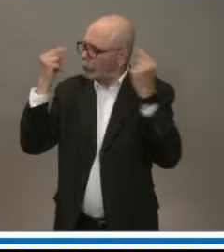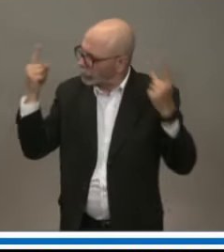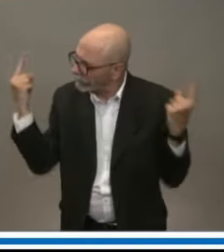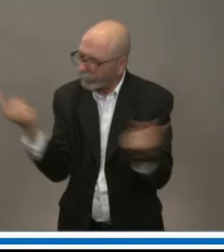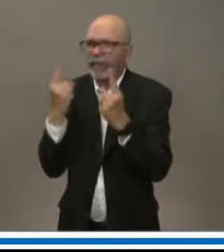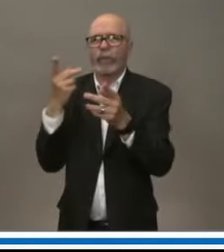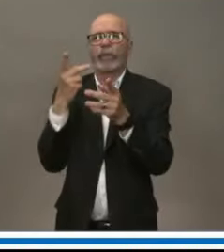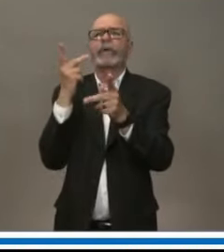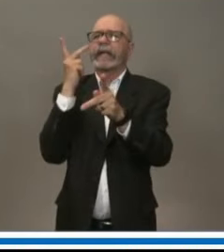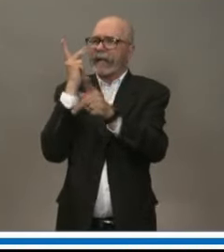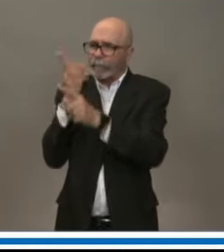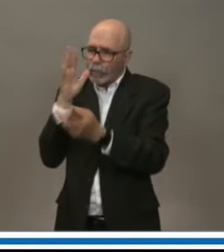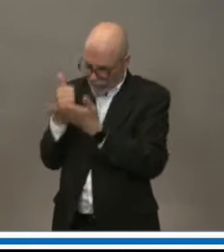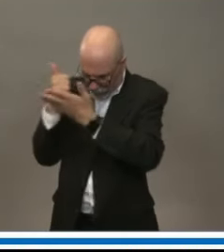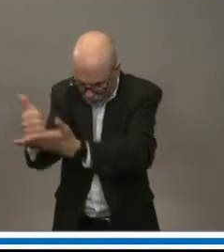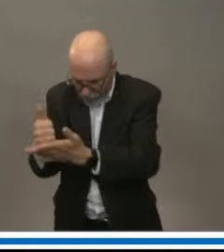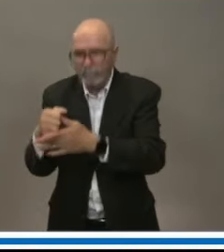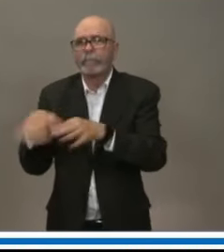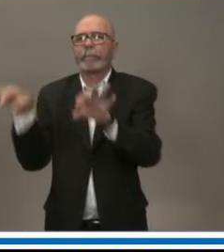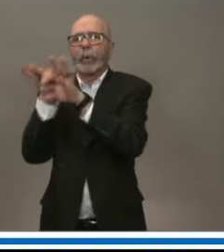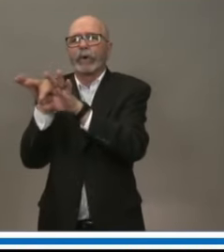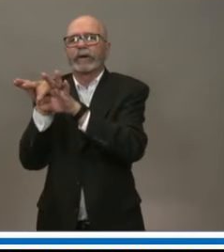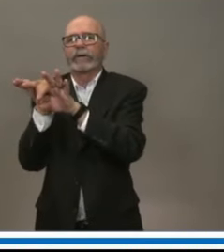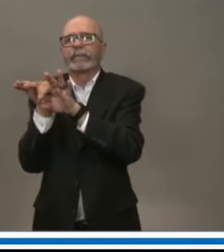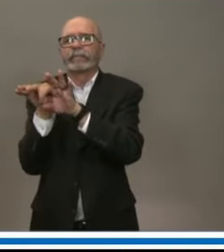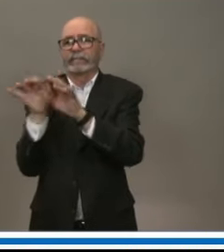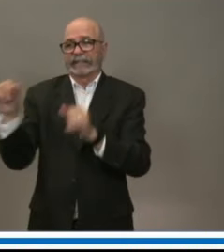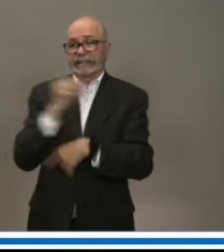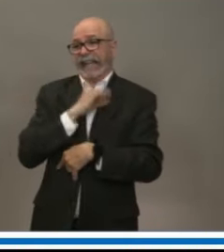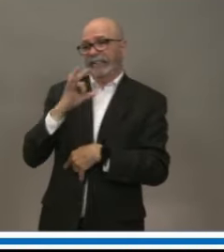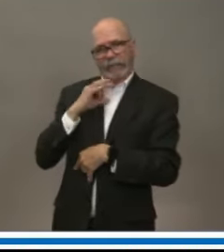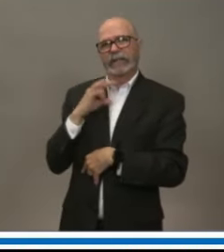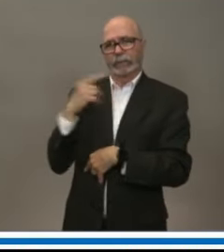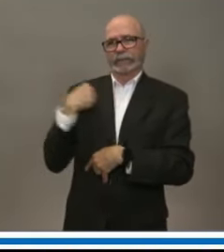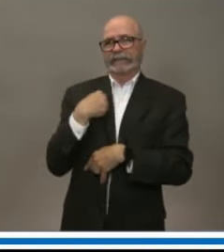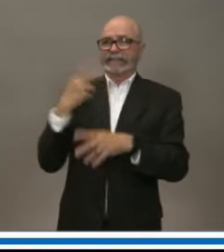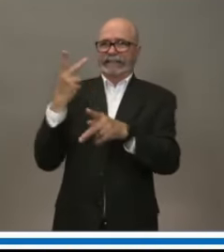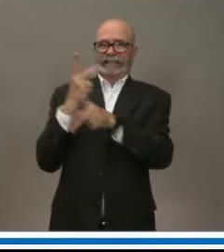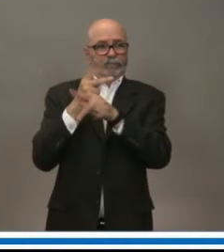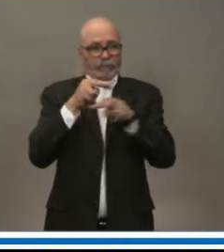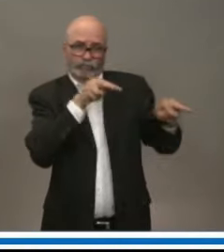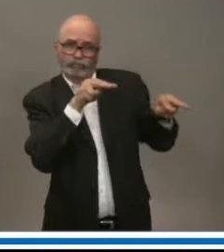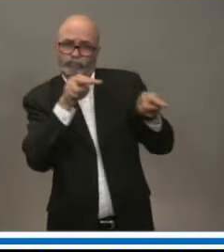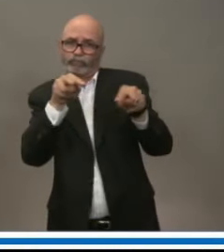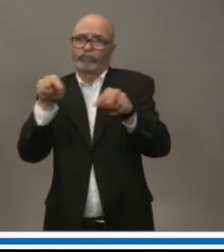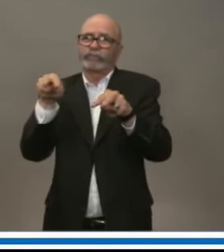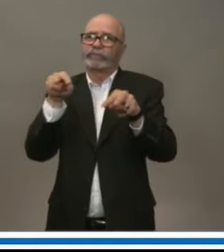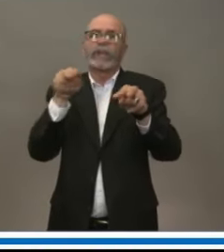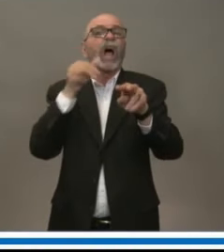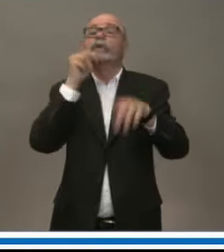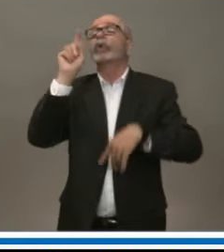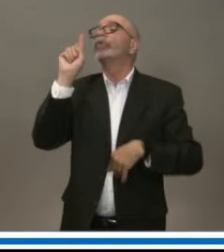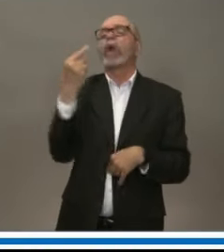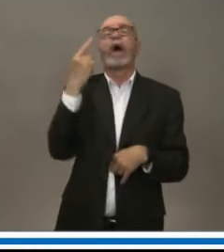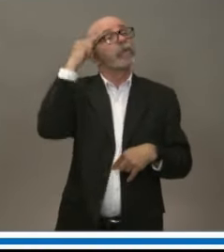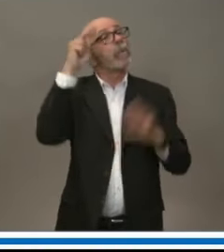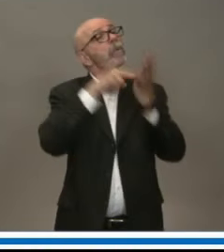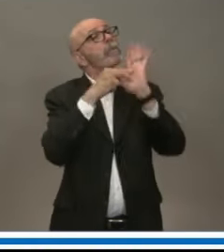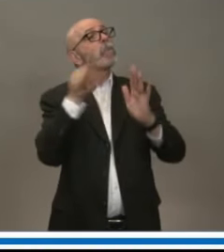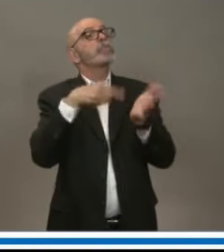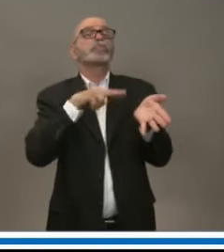provide necessary staff for essential care. And that's not just nurses and LPNs, and we can also bring